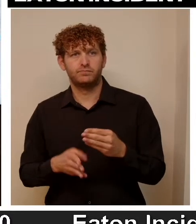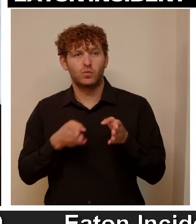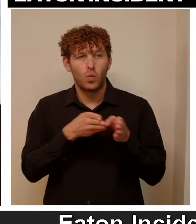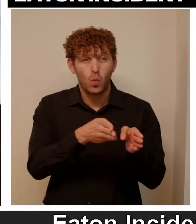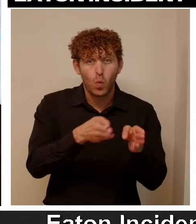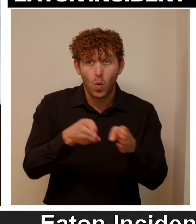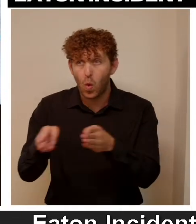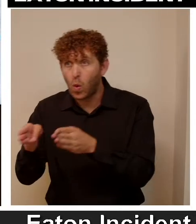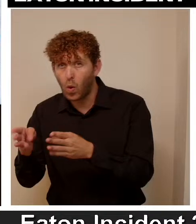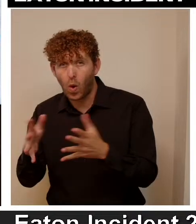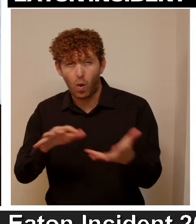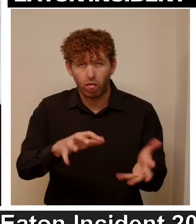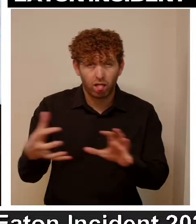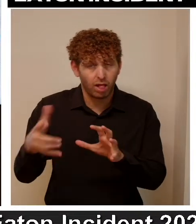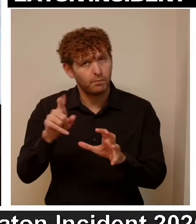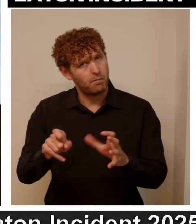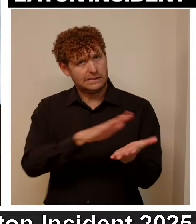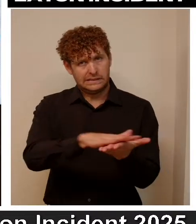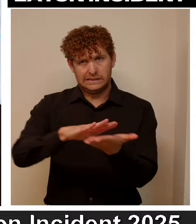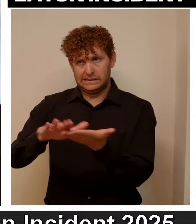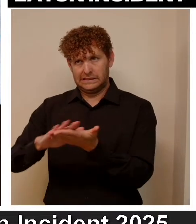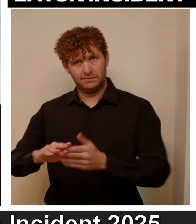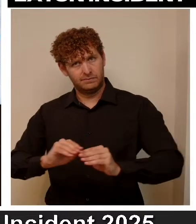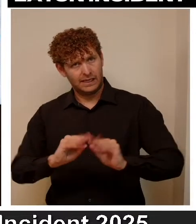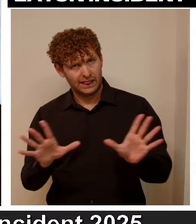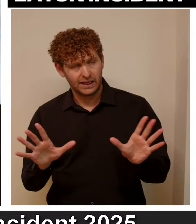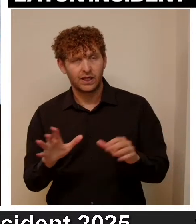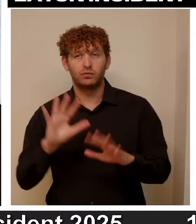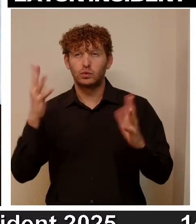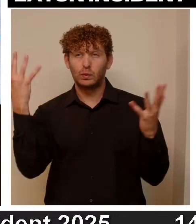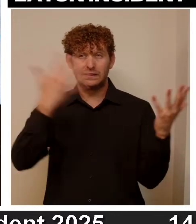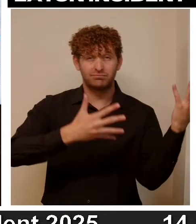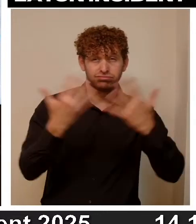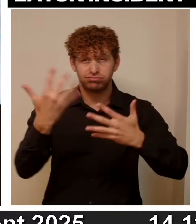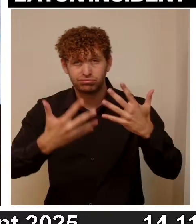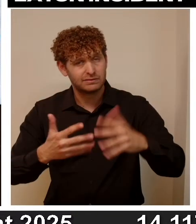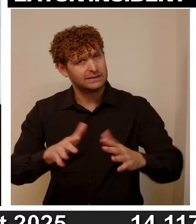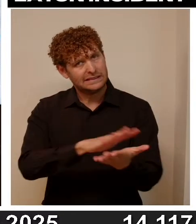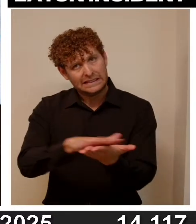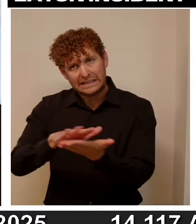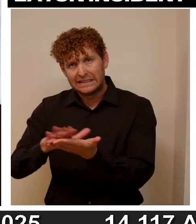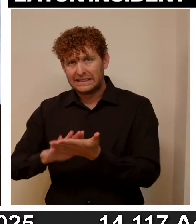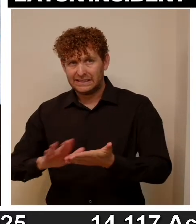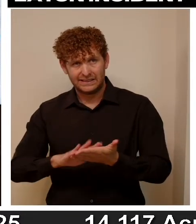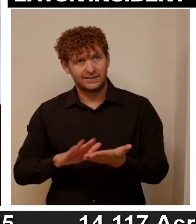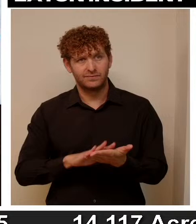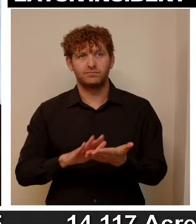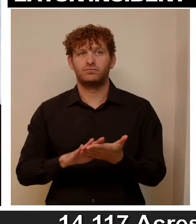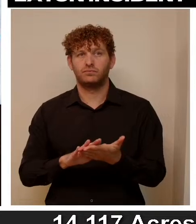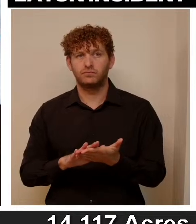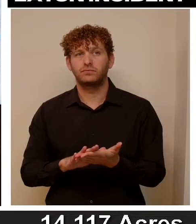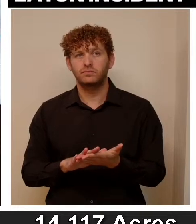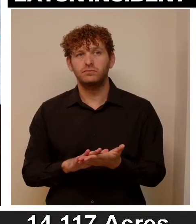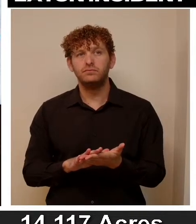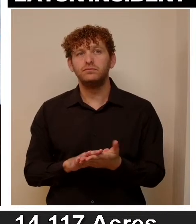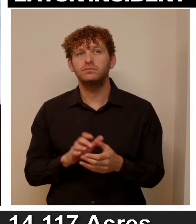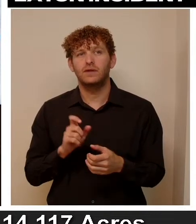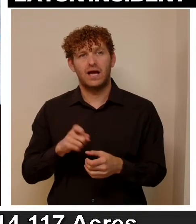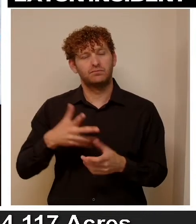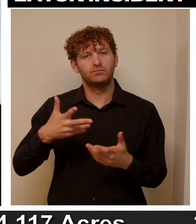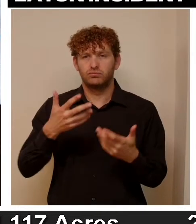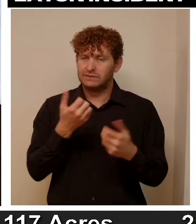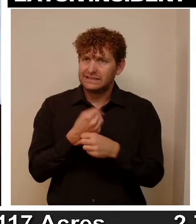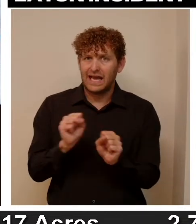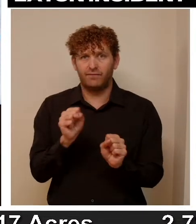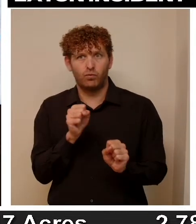fallen trees, and broken glass. Streets and road infrastructure must be repaired and deemed safe for travel. Utilities,